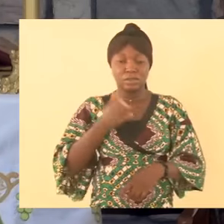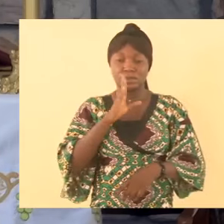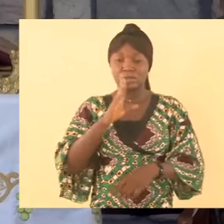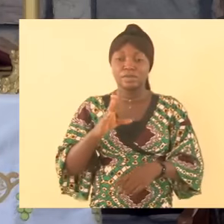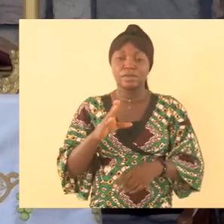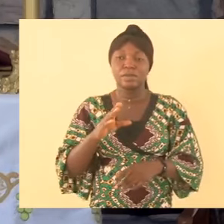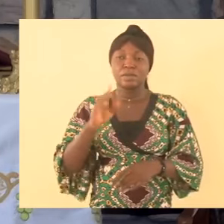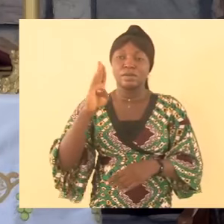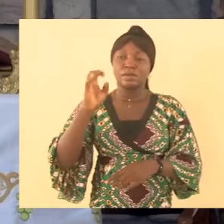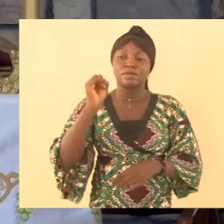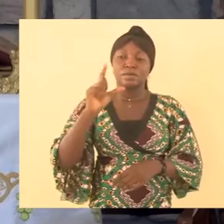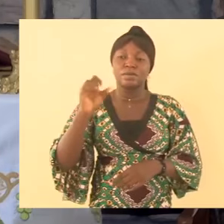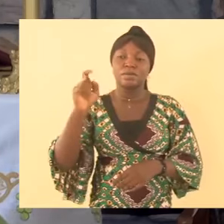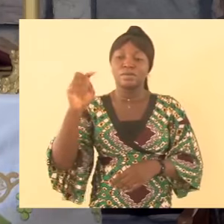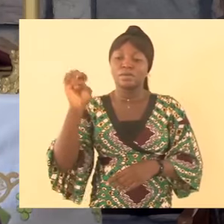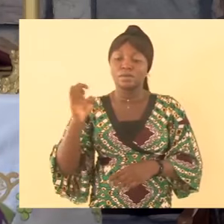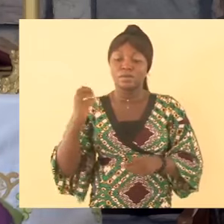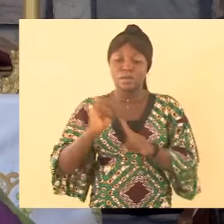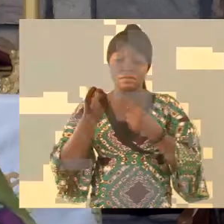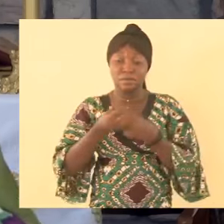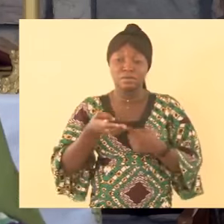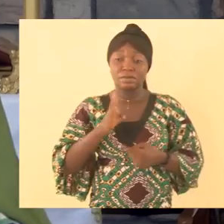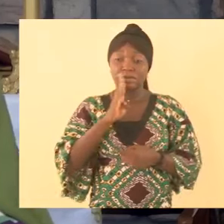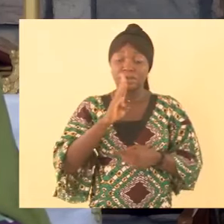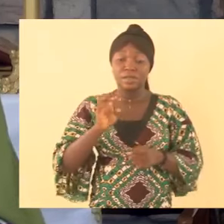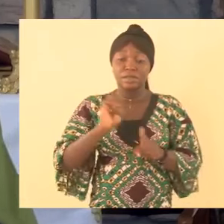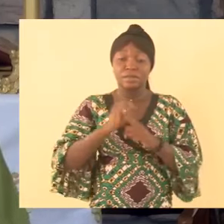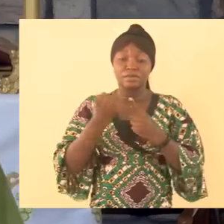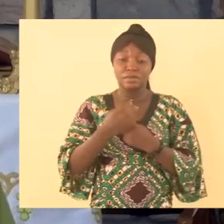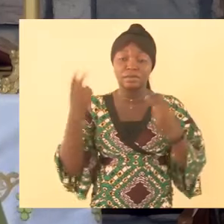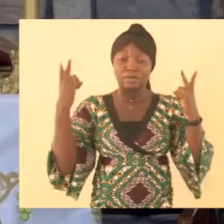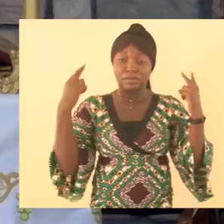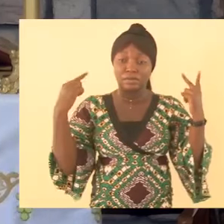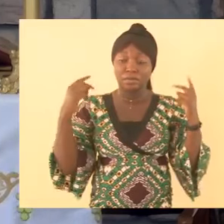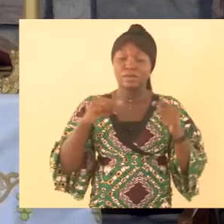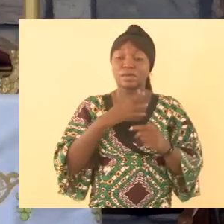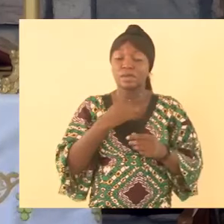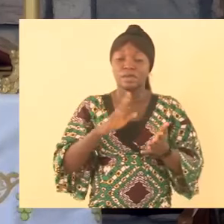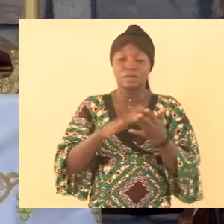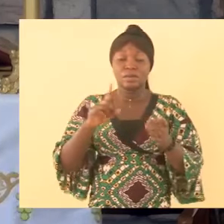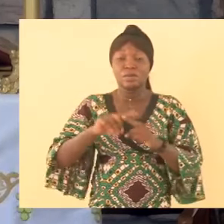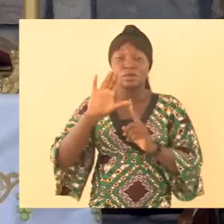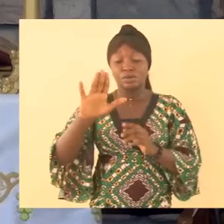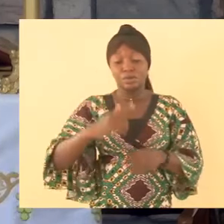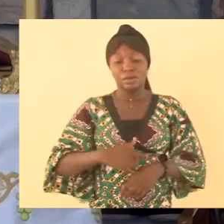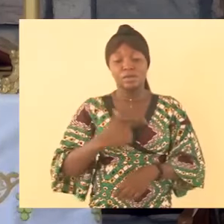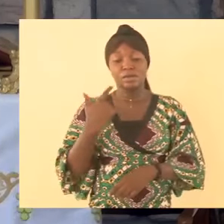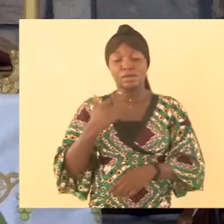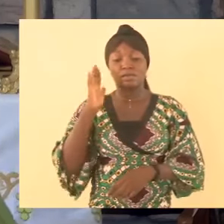lives should redeem it. The environment may be an environment of vanity and vainglory, but your own